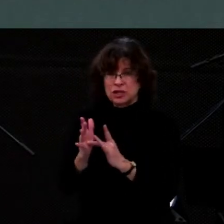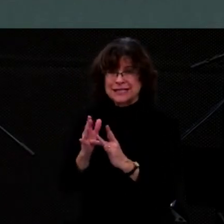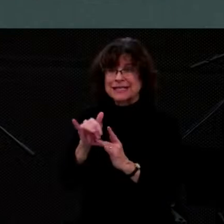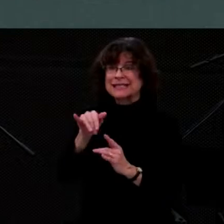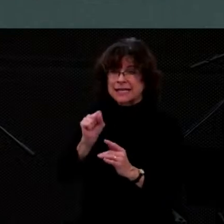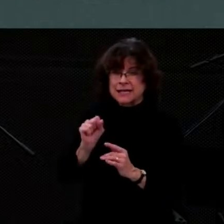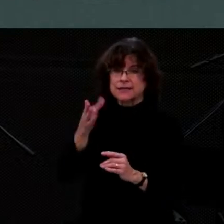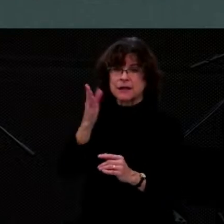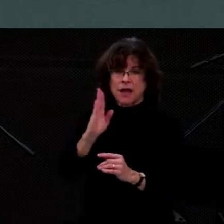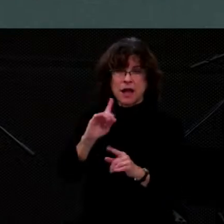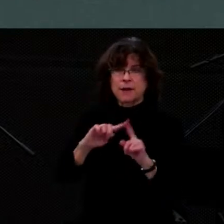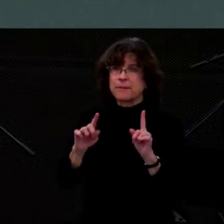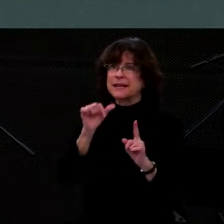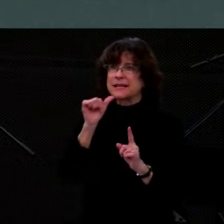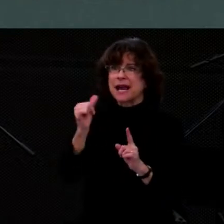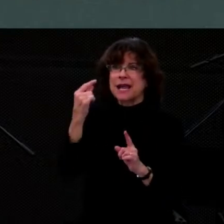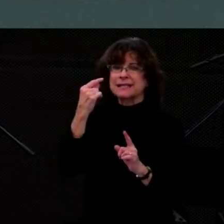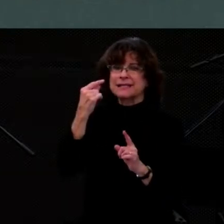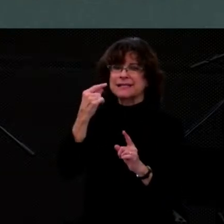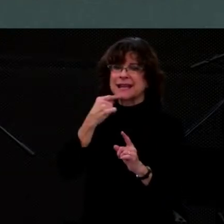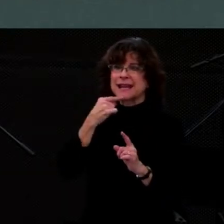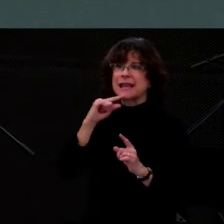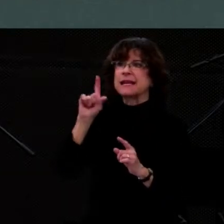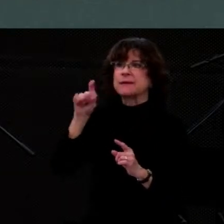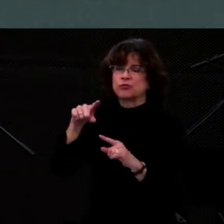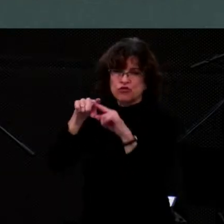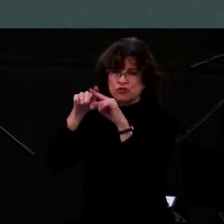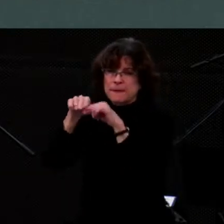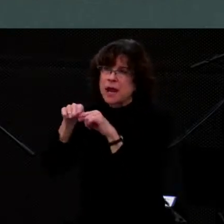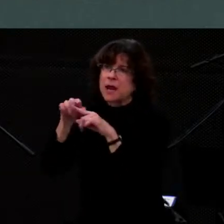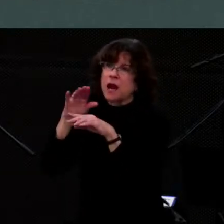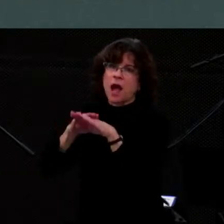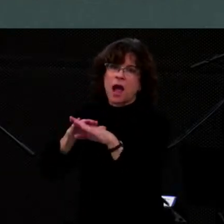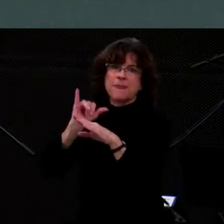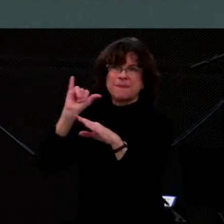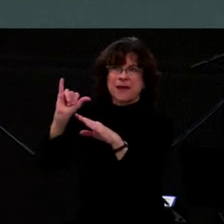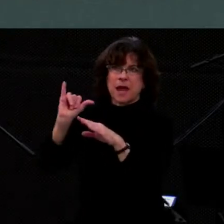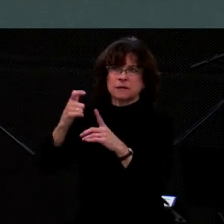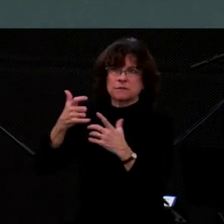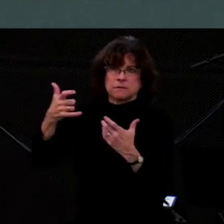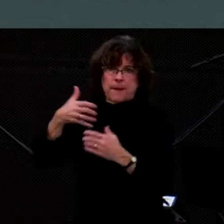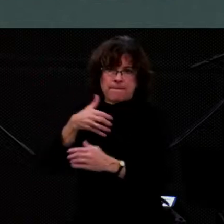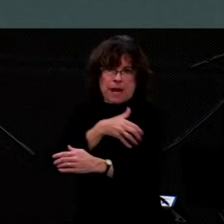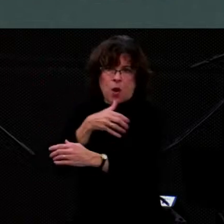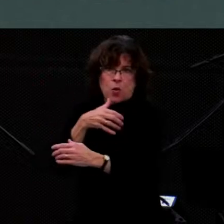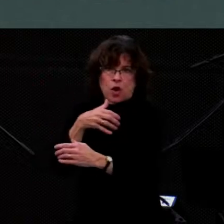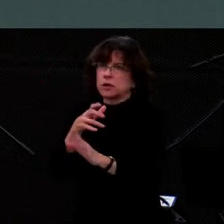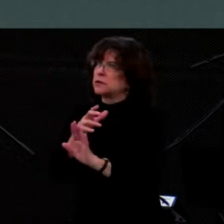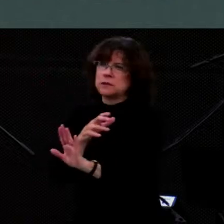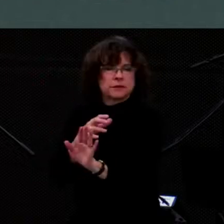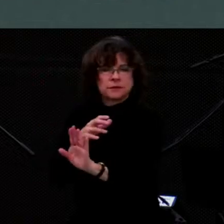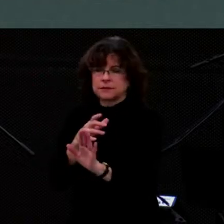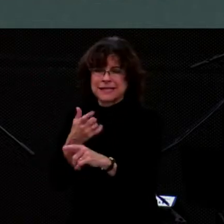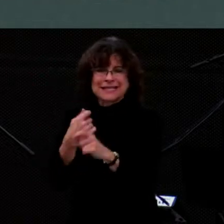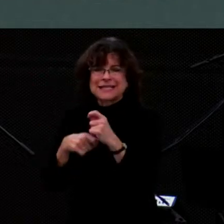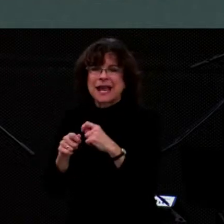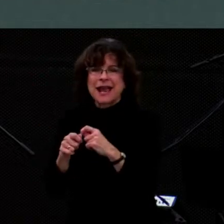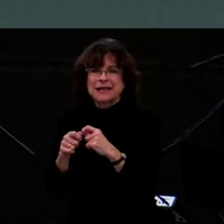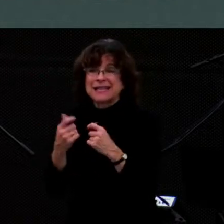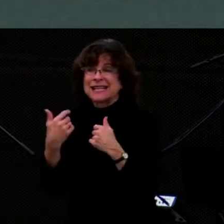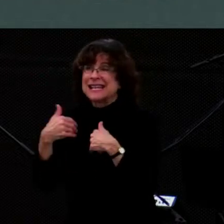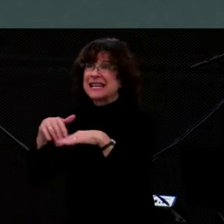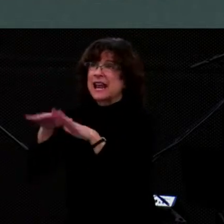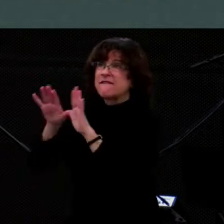something to cling to, something to grasp, something to leverage for his own purposes and plans. Verse 7, instead, he gave up his